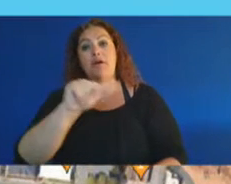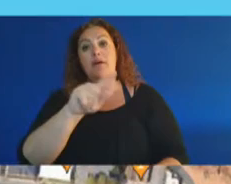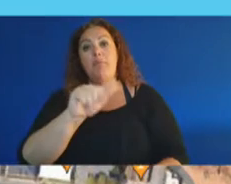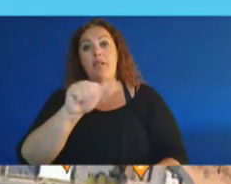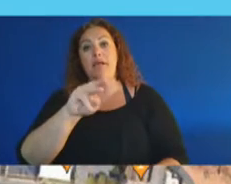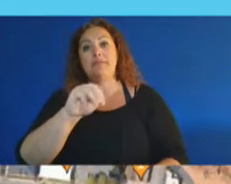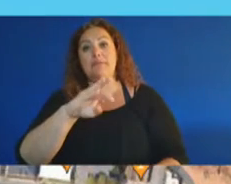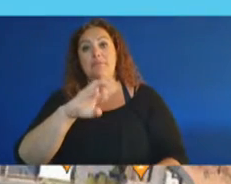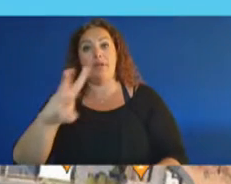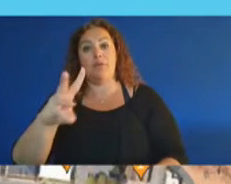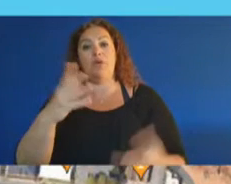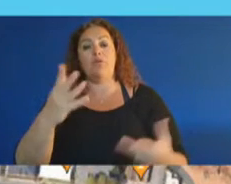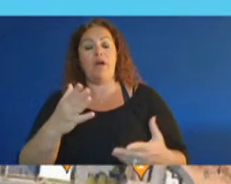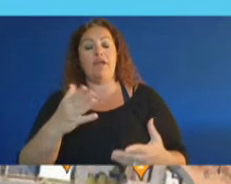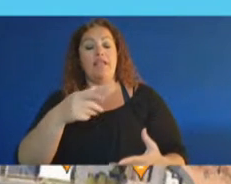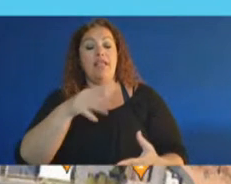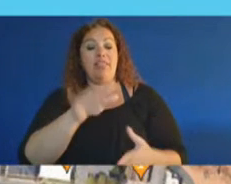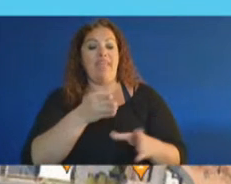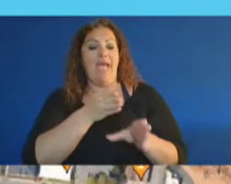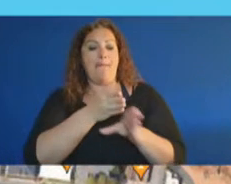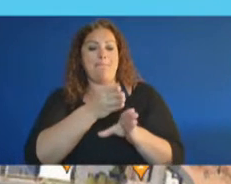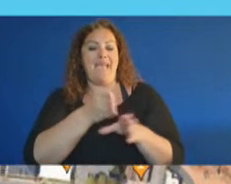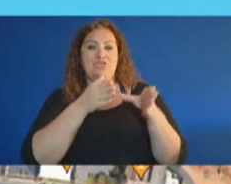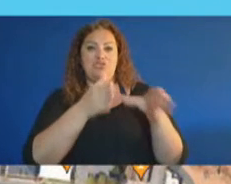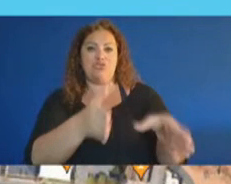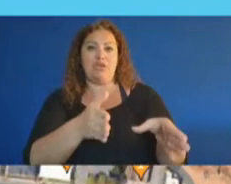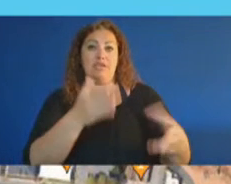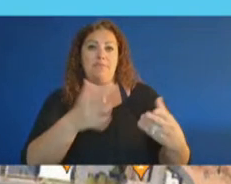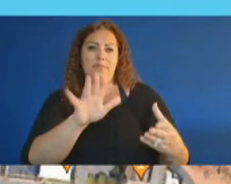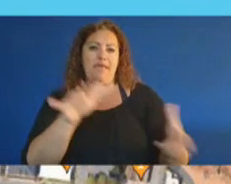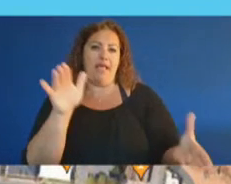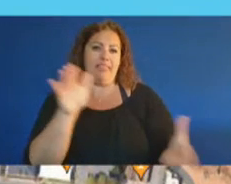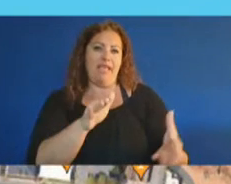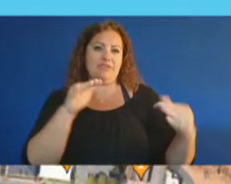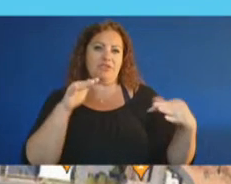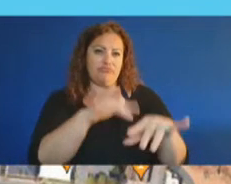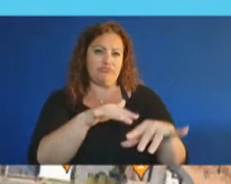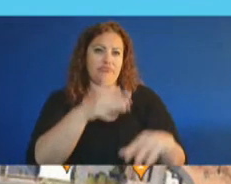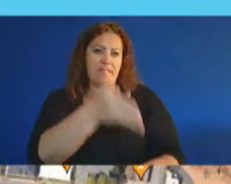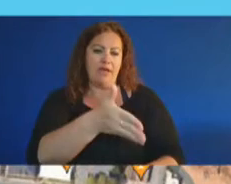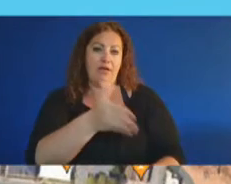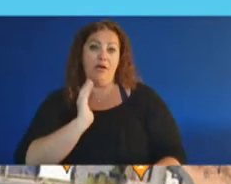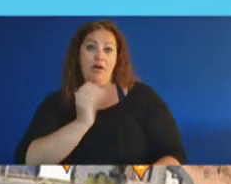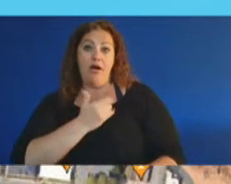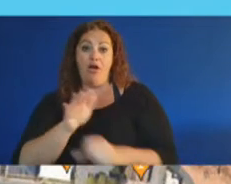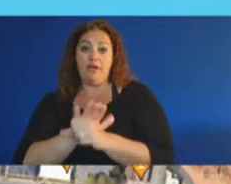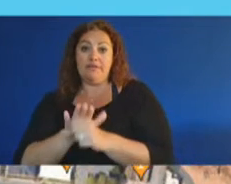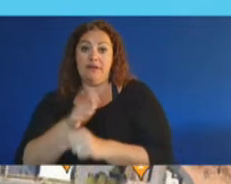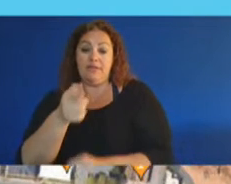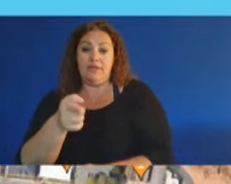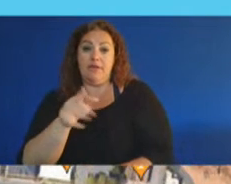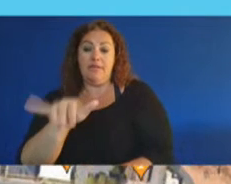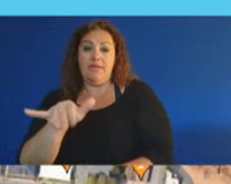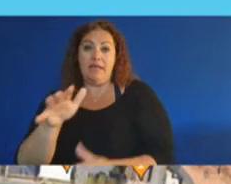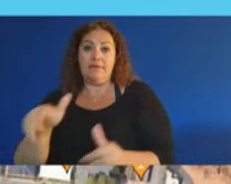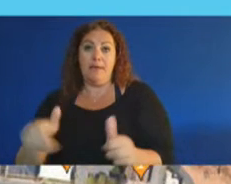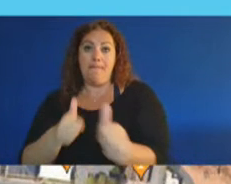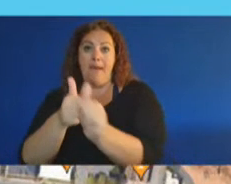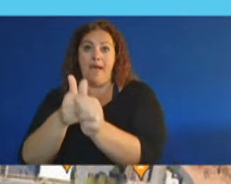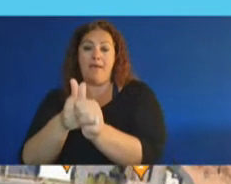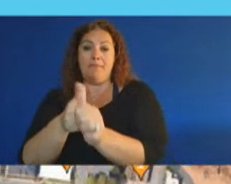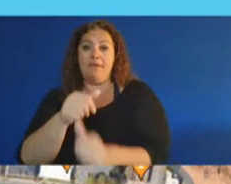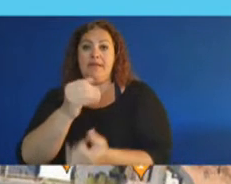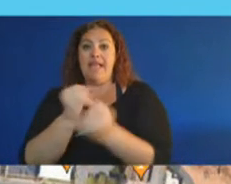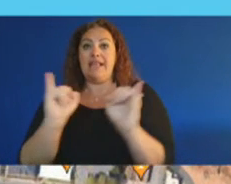Street there and maybe that's where the Lesser intensity should be our site here backs up to Independence and the future